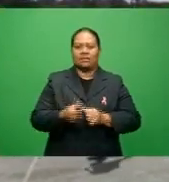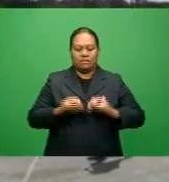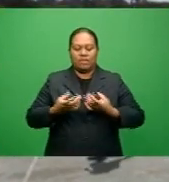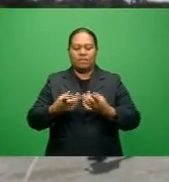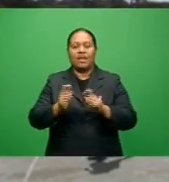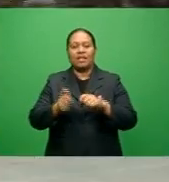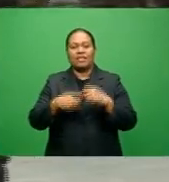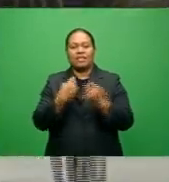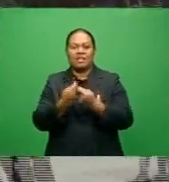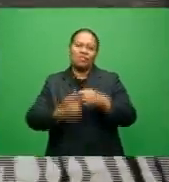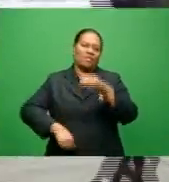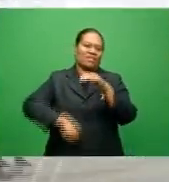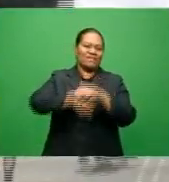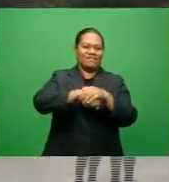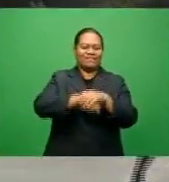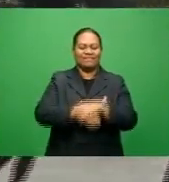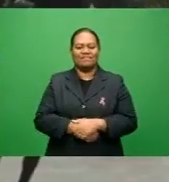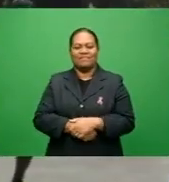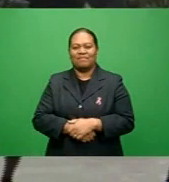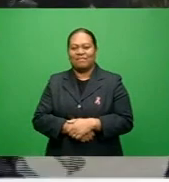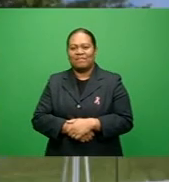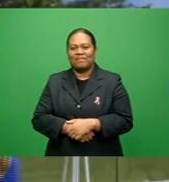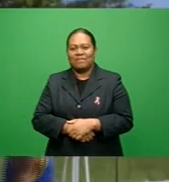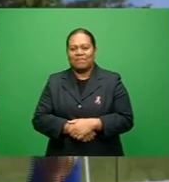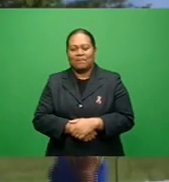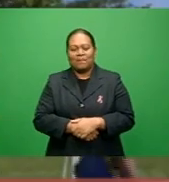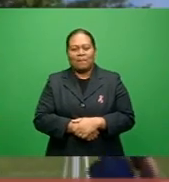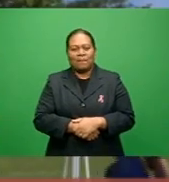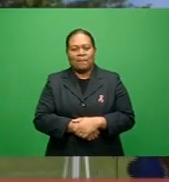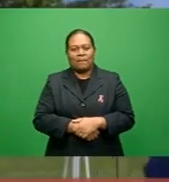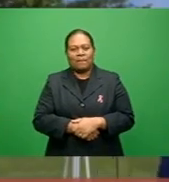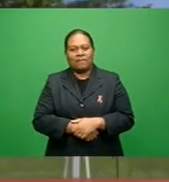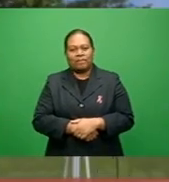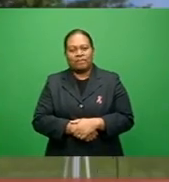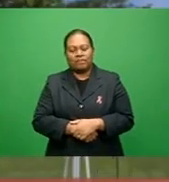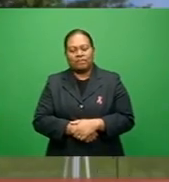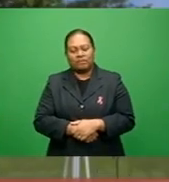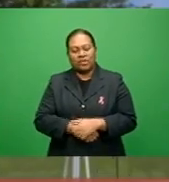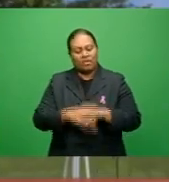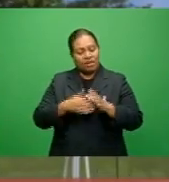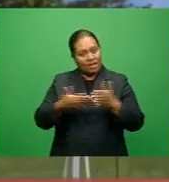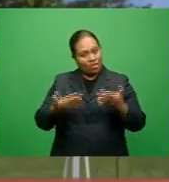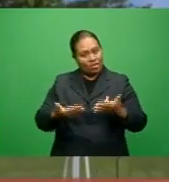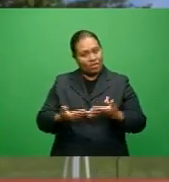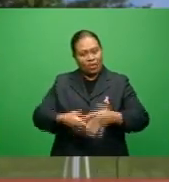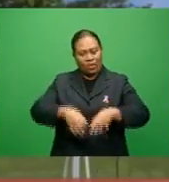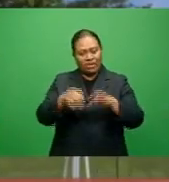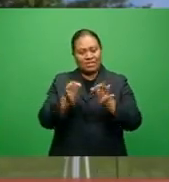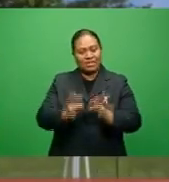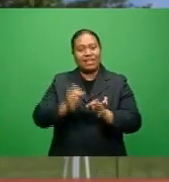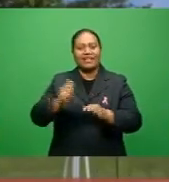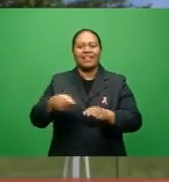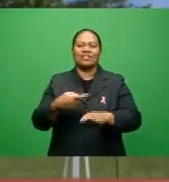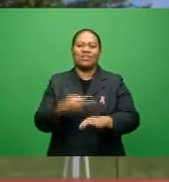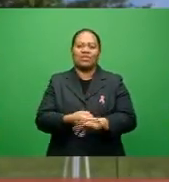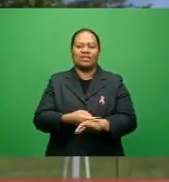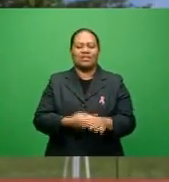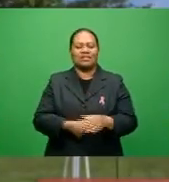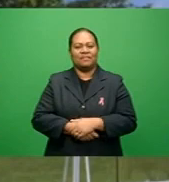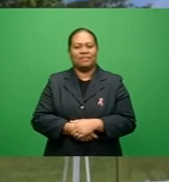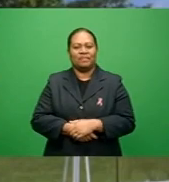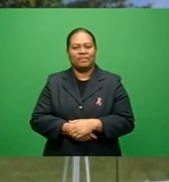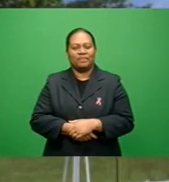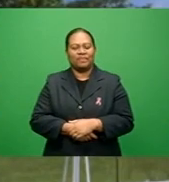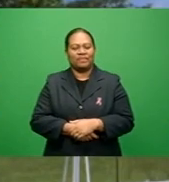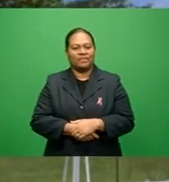teams will come out on top. We are going to decide that next week when we have our knockout competition. So our top 4 clubs may